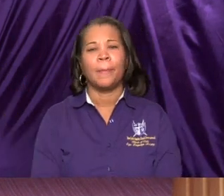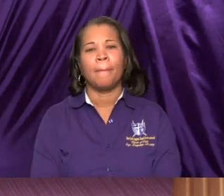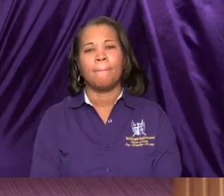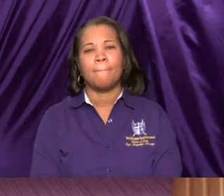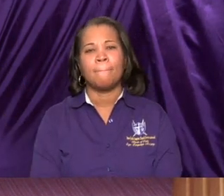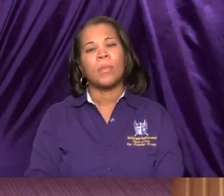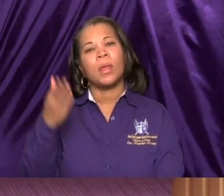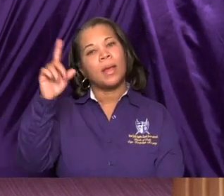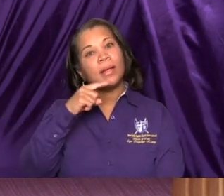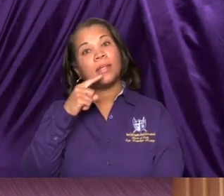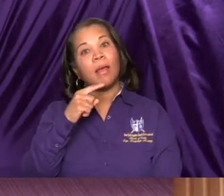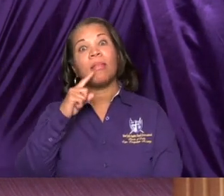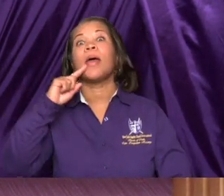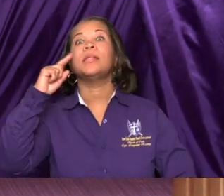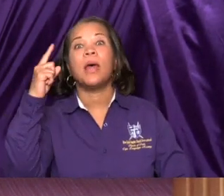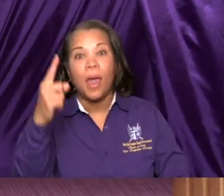And God said, that's the answer.